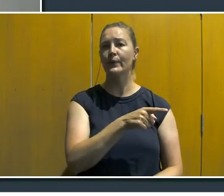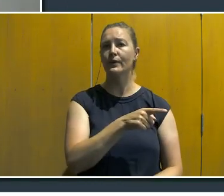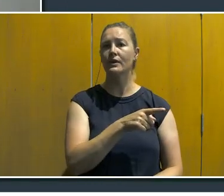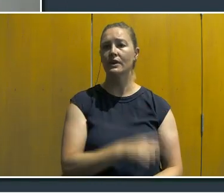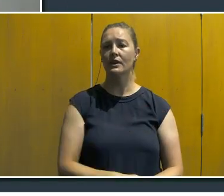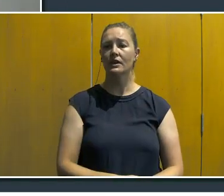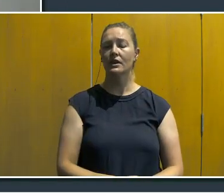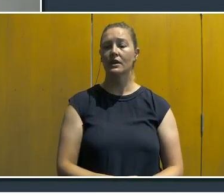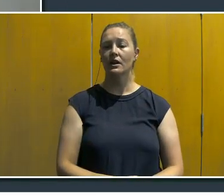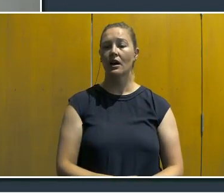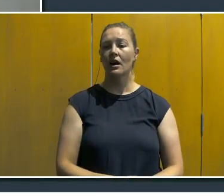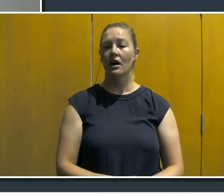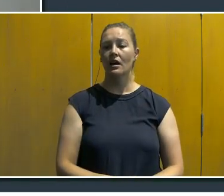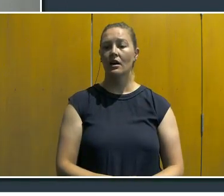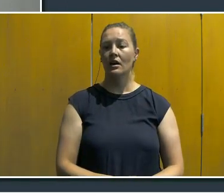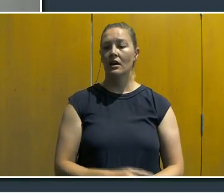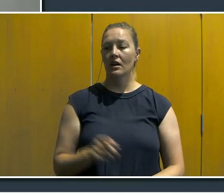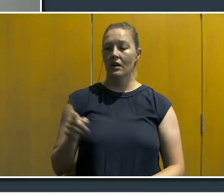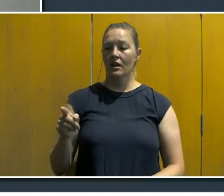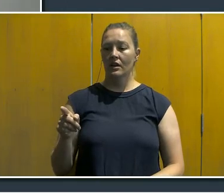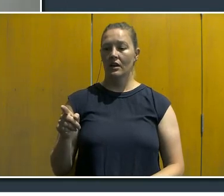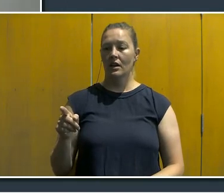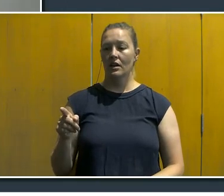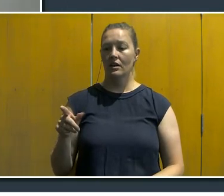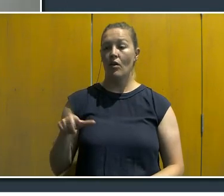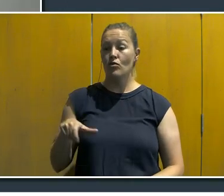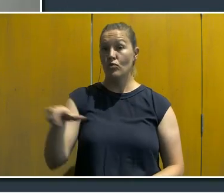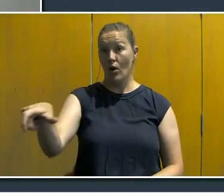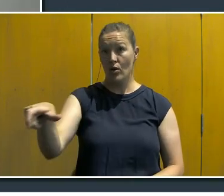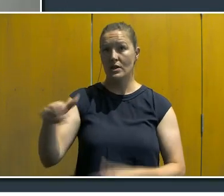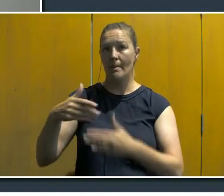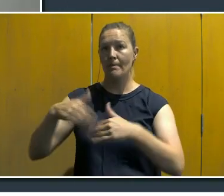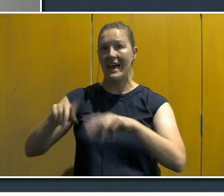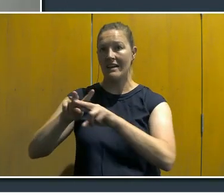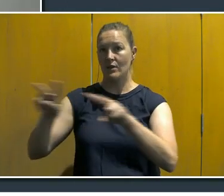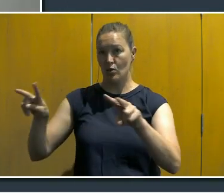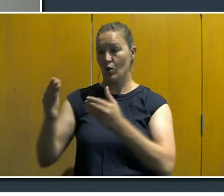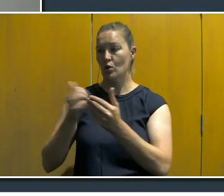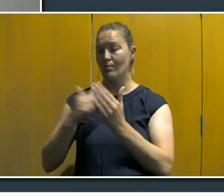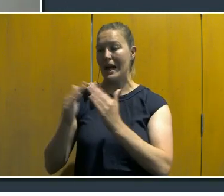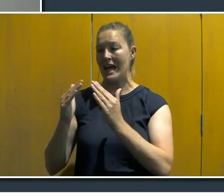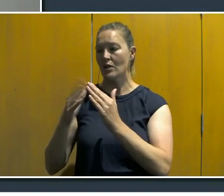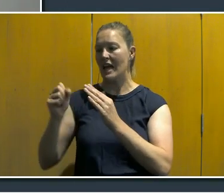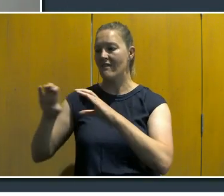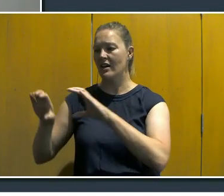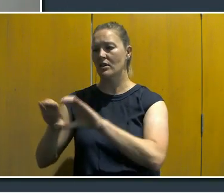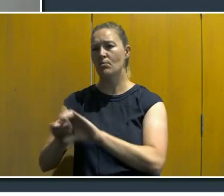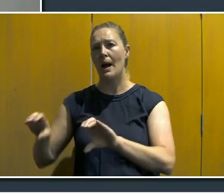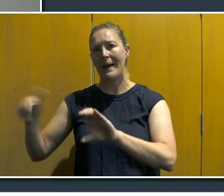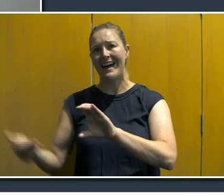There's a 300mm culvert goes under the road under the state highway by my place, and